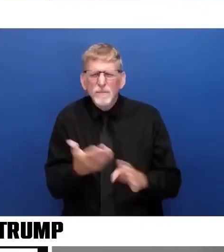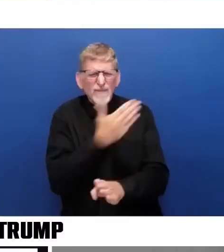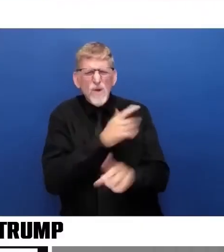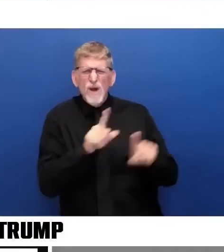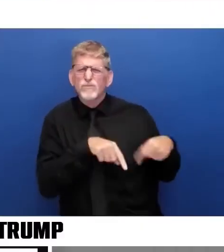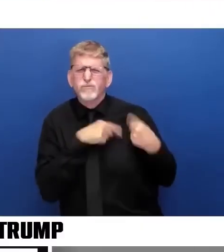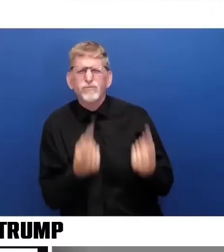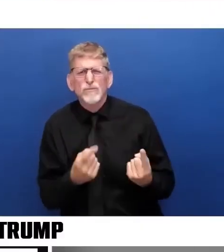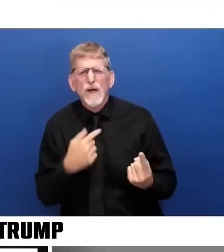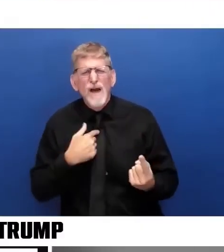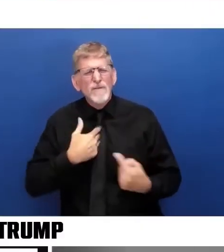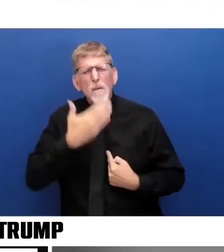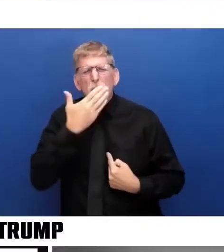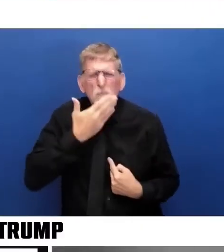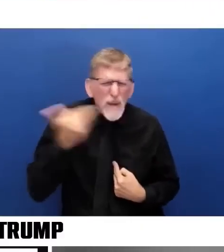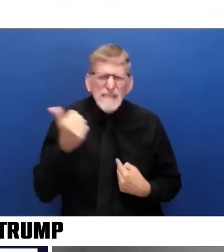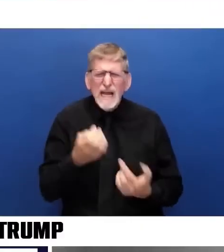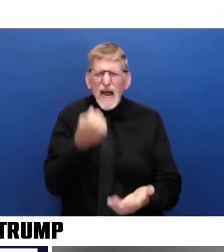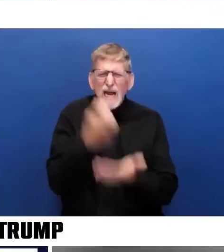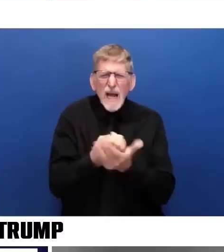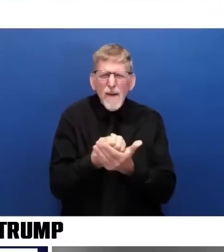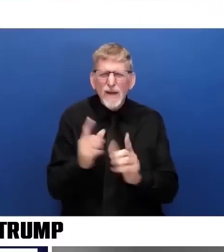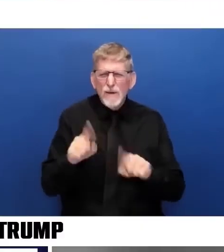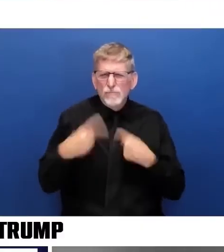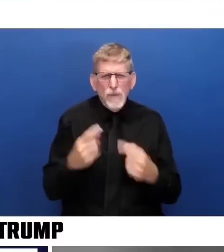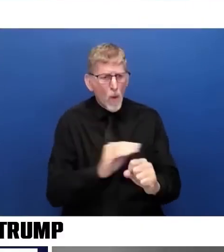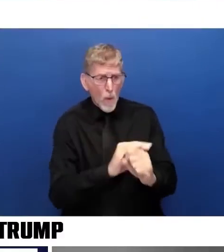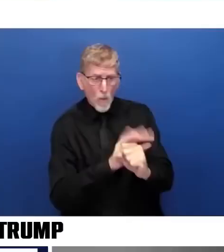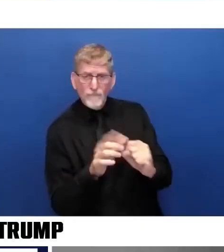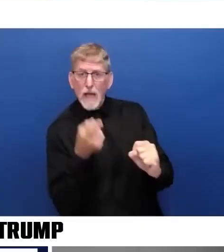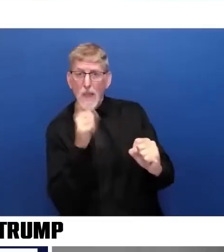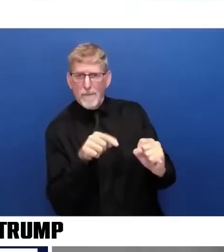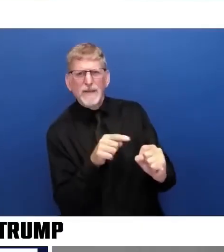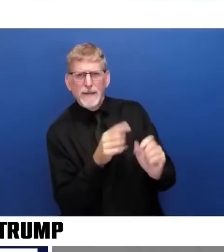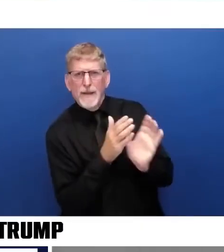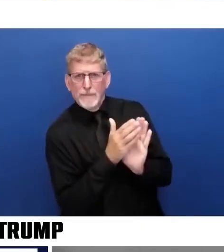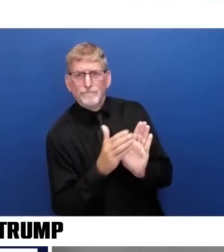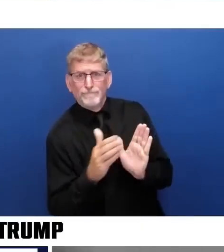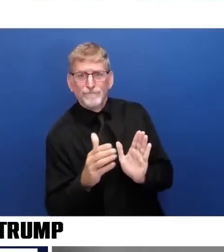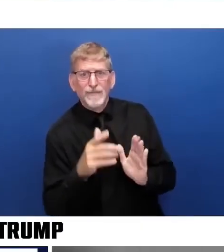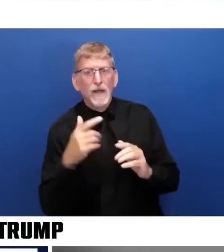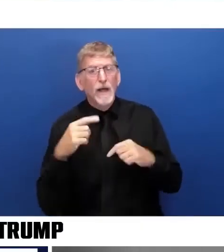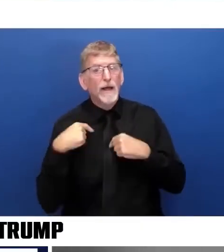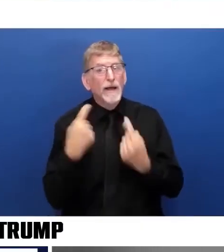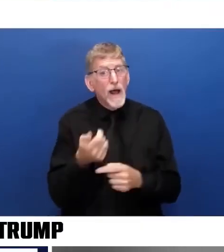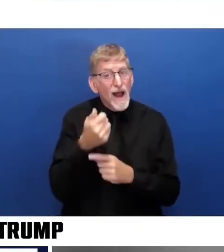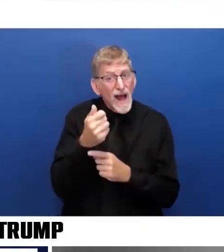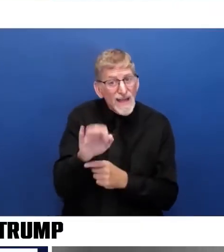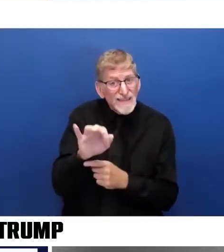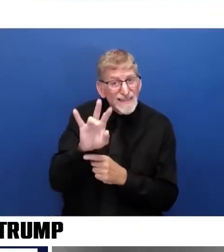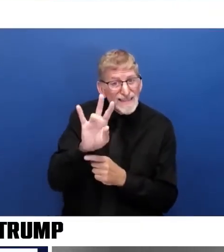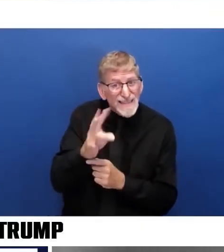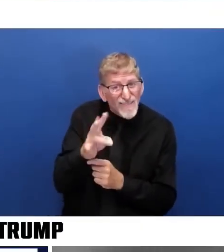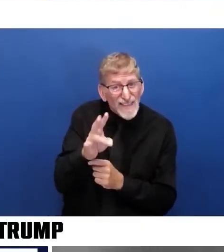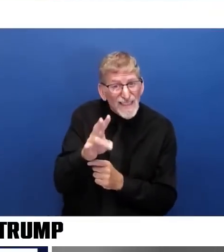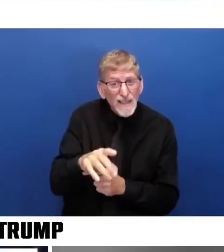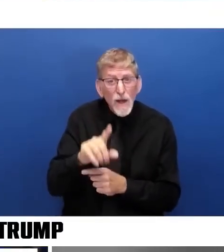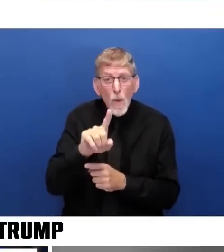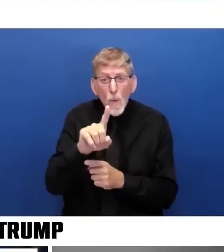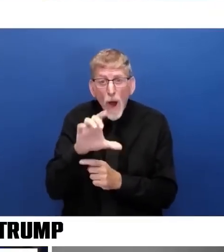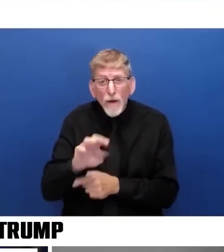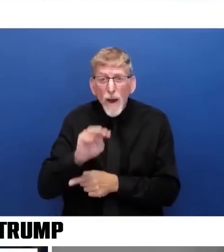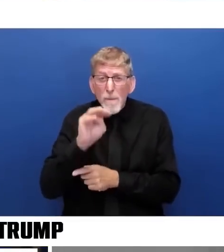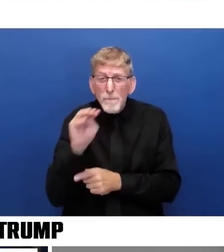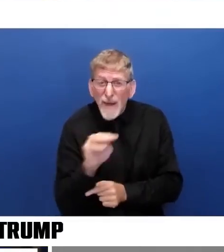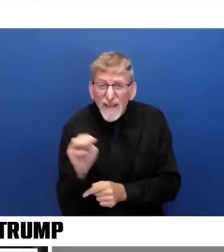We got hit with a pandemic. And the pandemic was not since 1917, where 100 million people died, has there been anything like